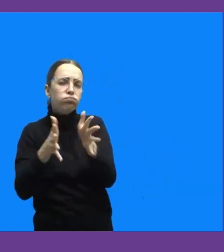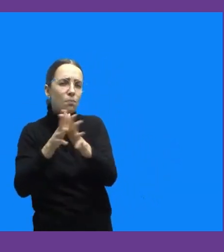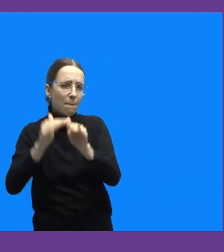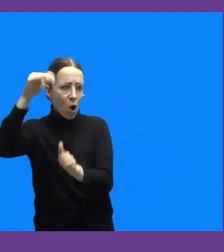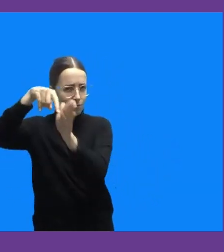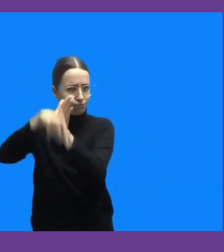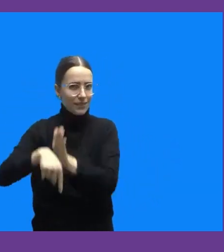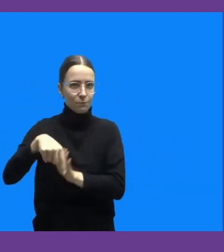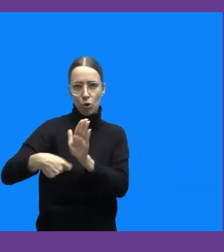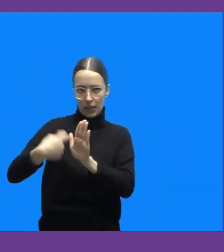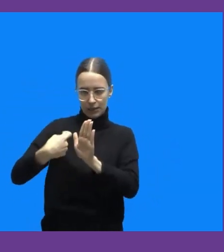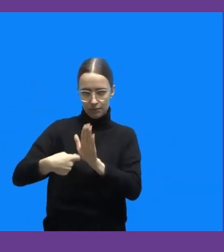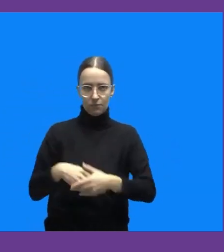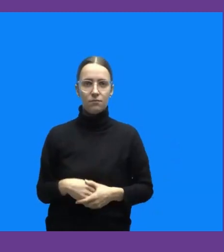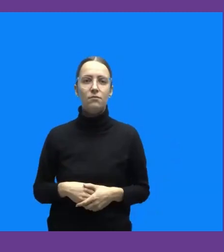So, well,